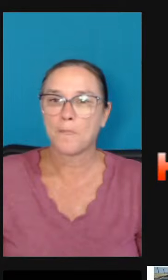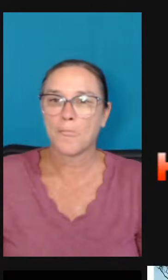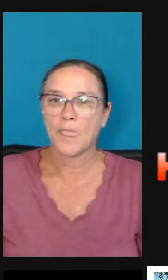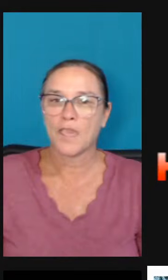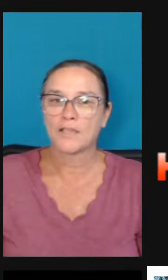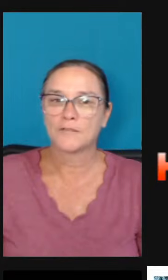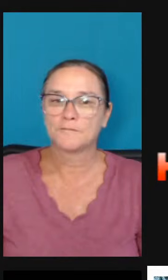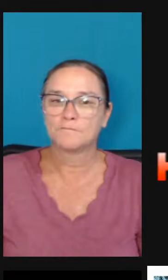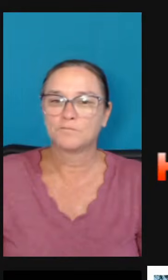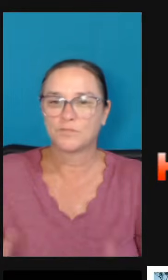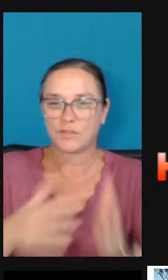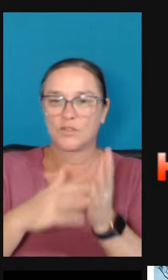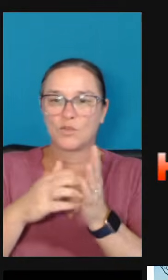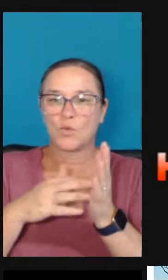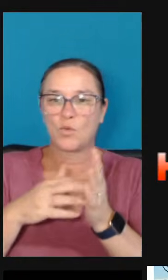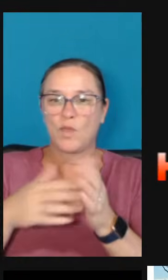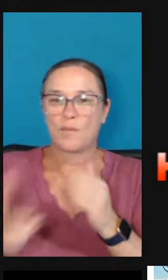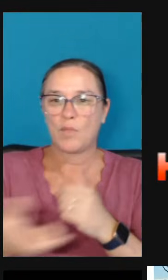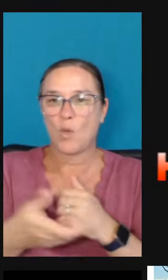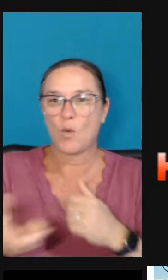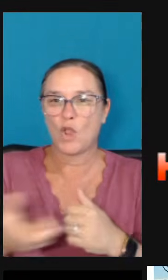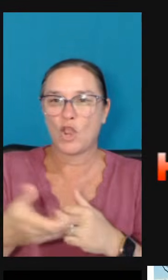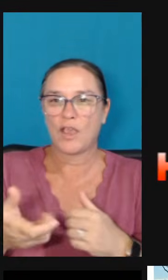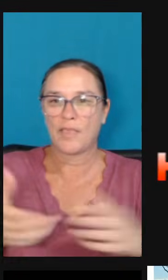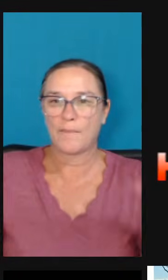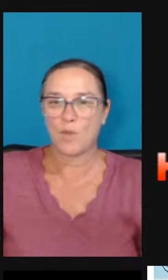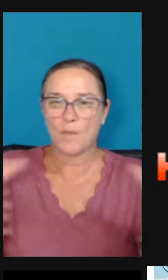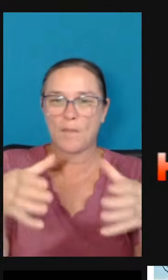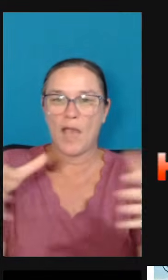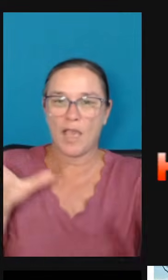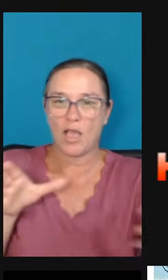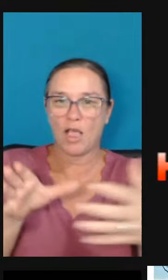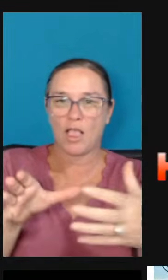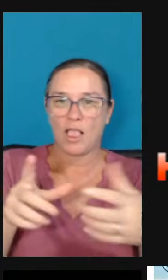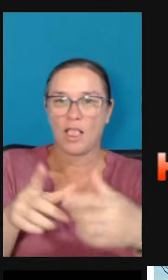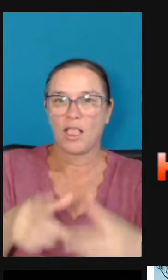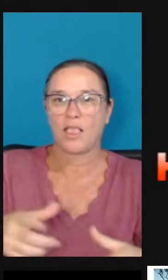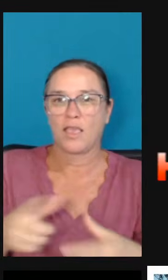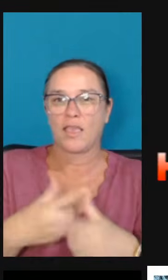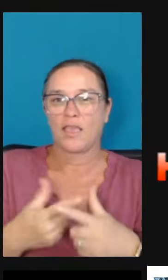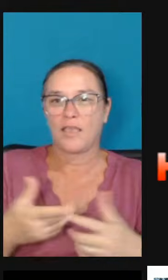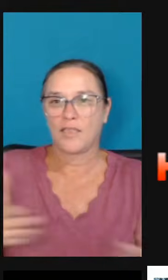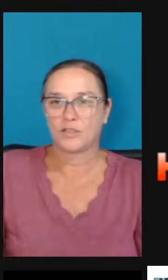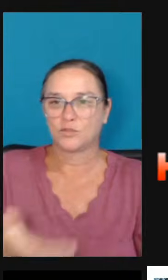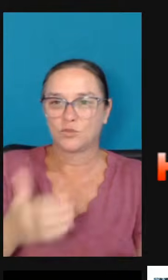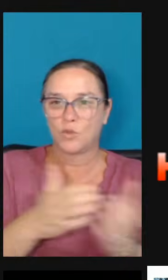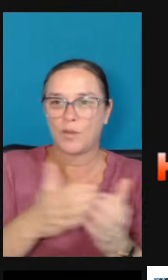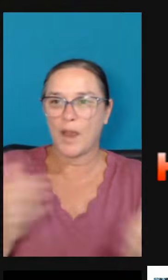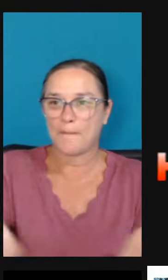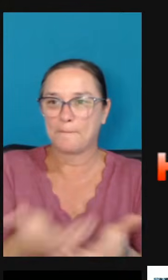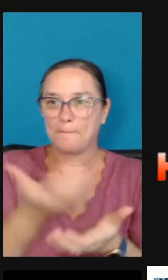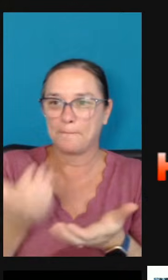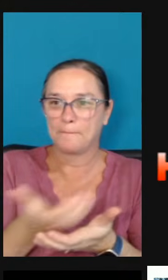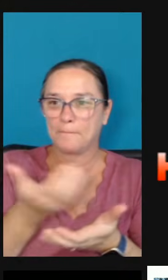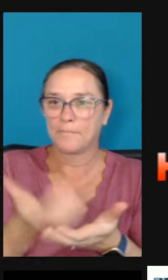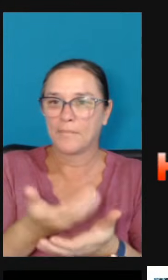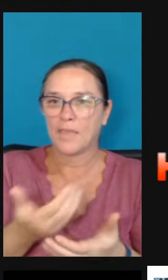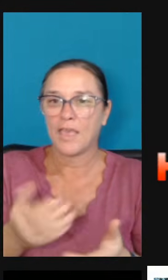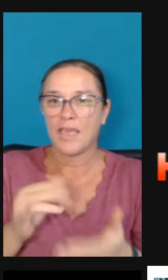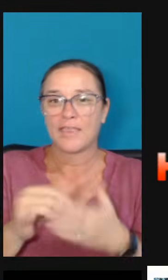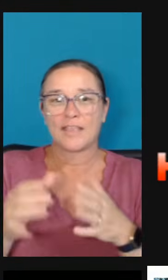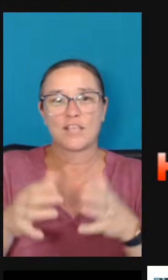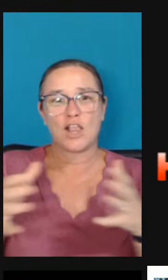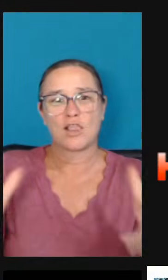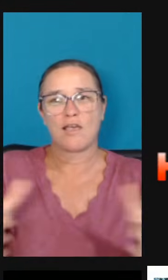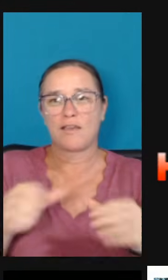Looks like it's probably blowing just it, yeah. put it in piles and then, or push it off somewhere, whatever's easiest. That's a lot of Right. area to